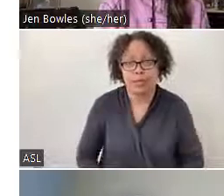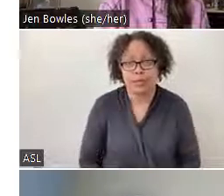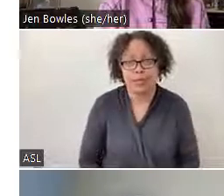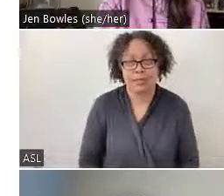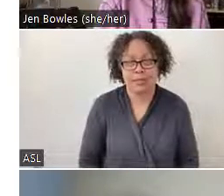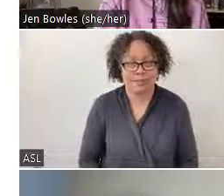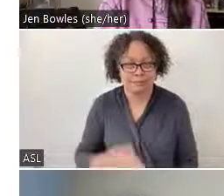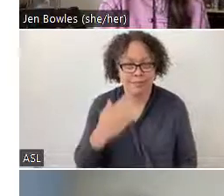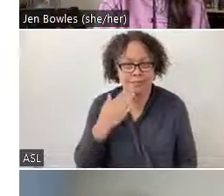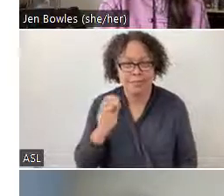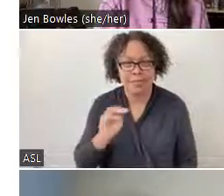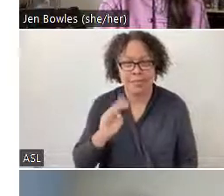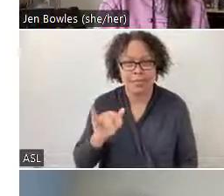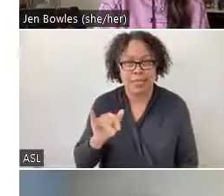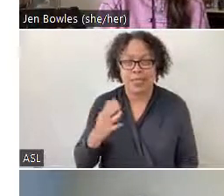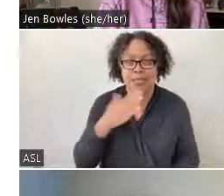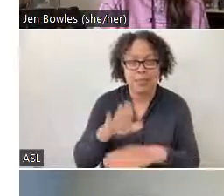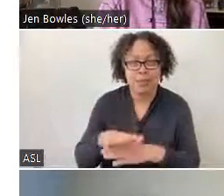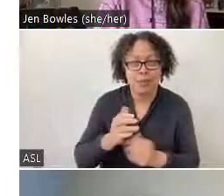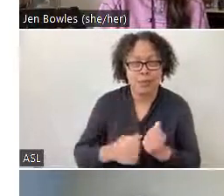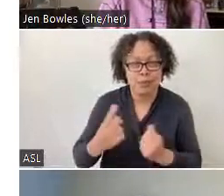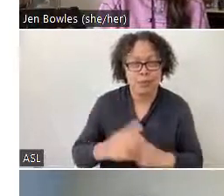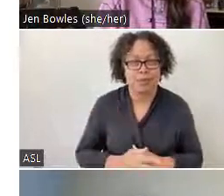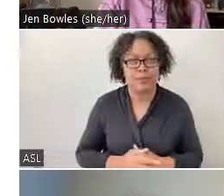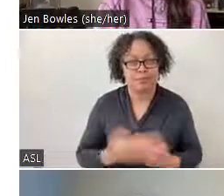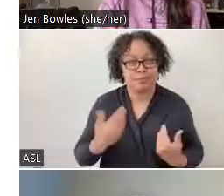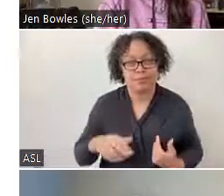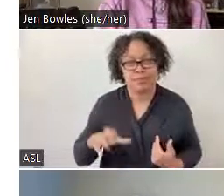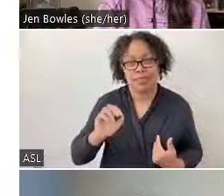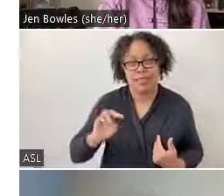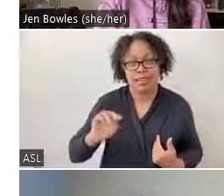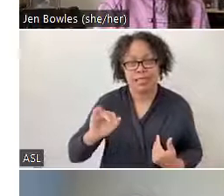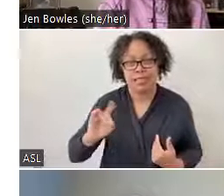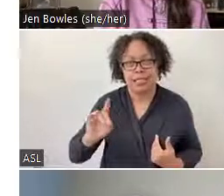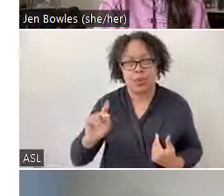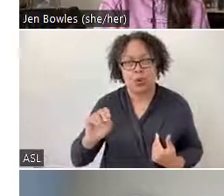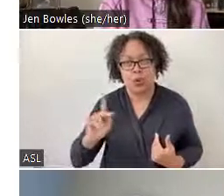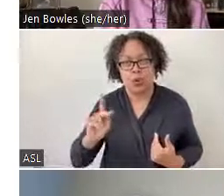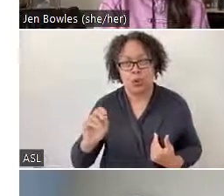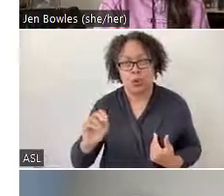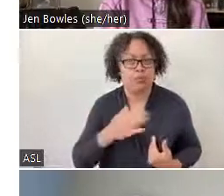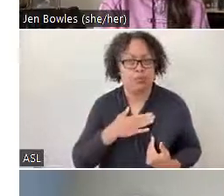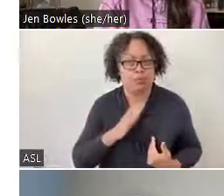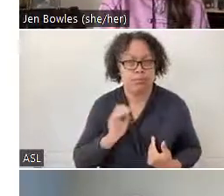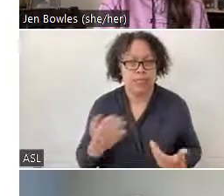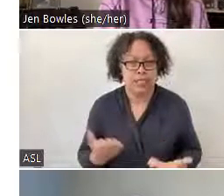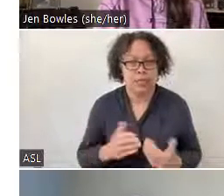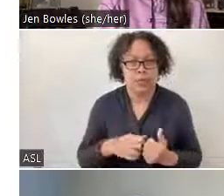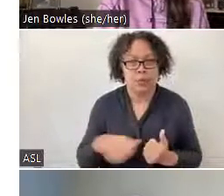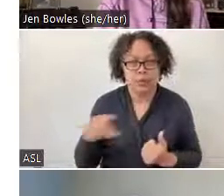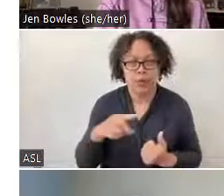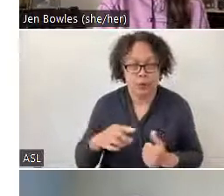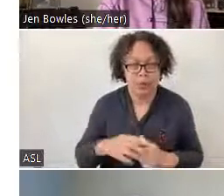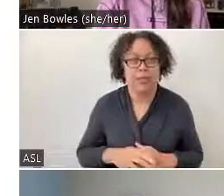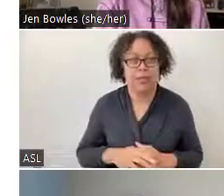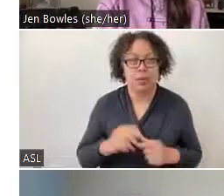Thank you, Emily, and good afternoon, all. As noted, my name is Ron Idoko, and it's my pleasure to be with you all as we engage in this